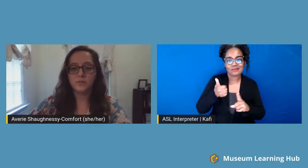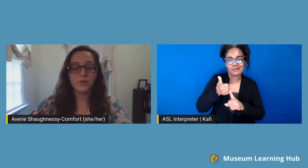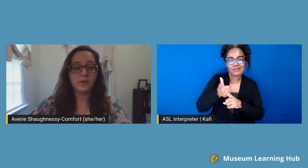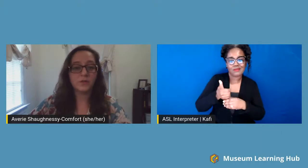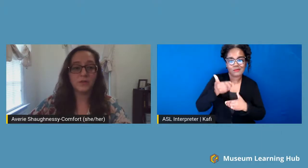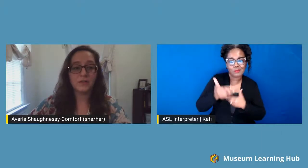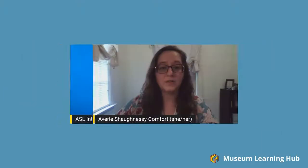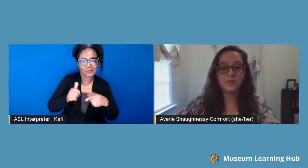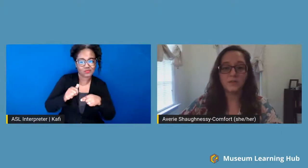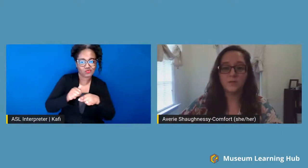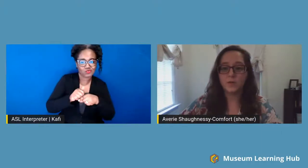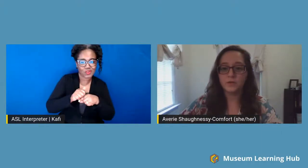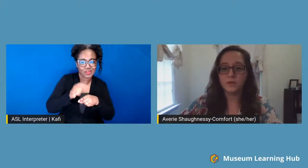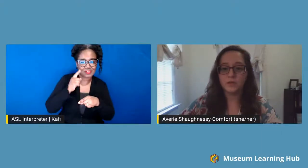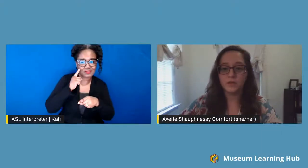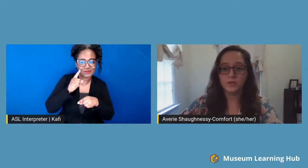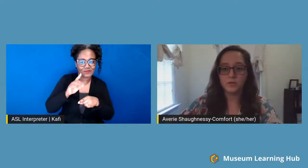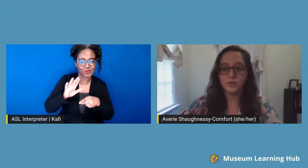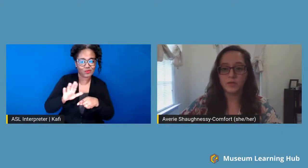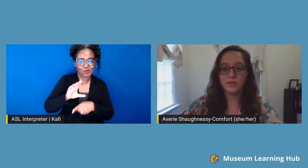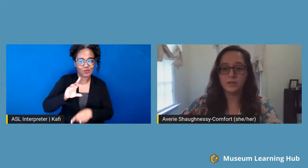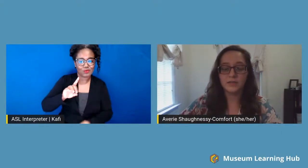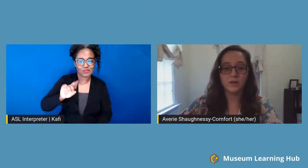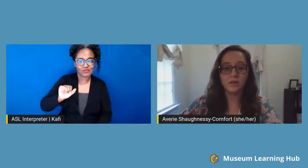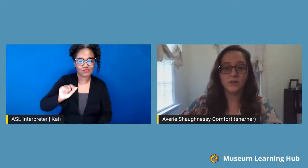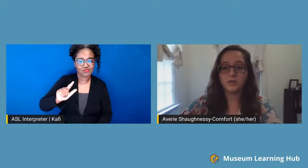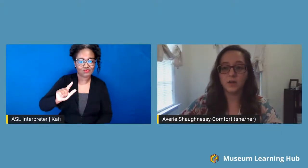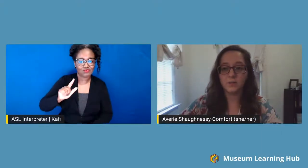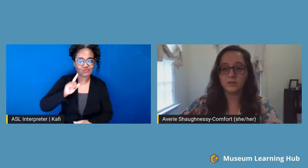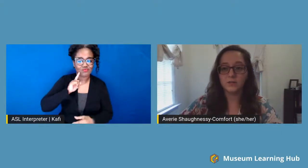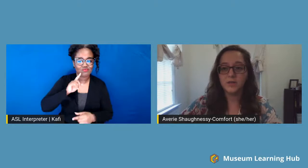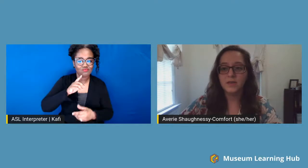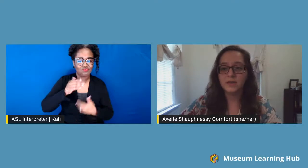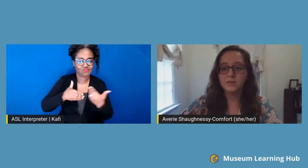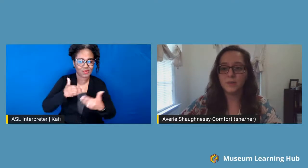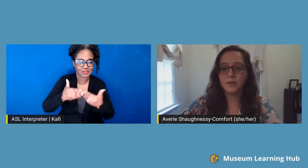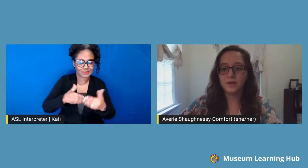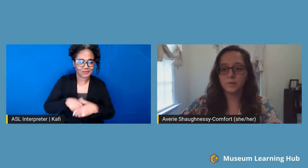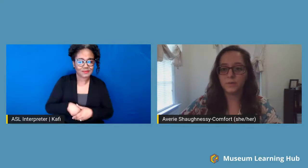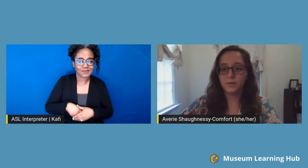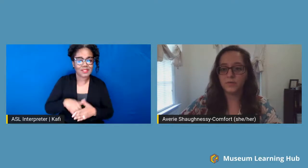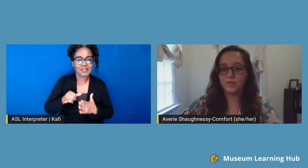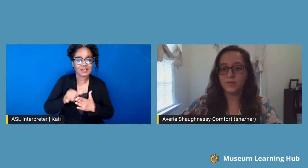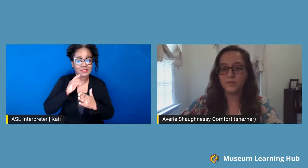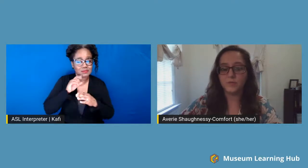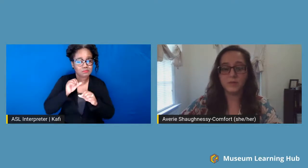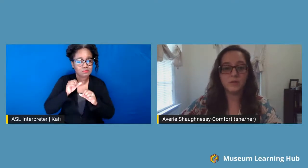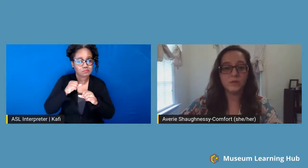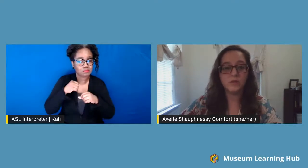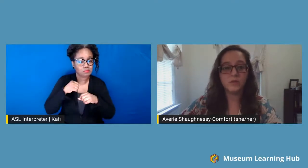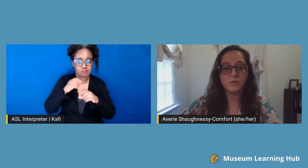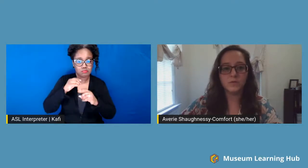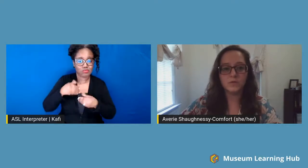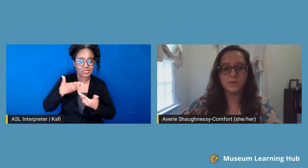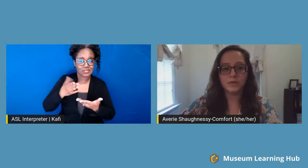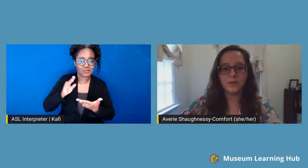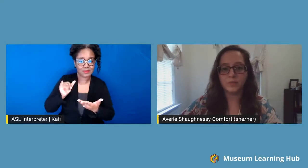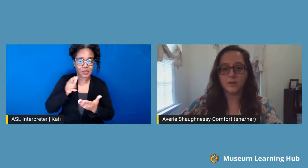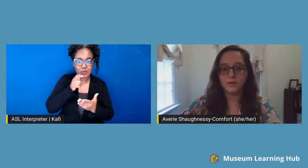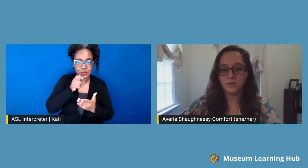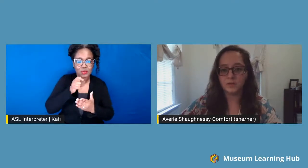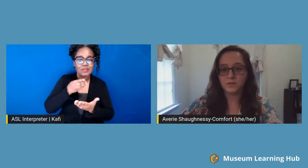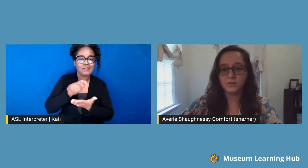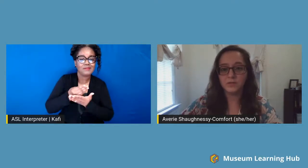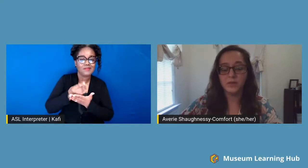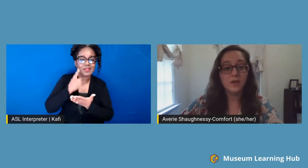series of online trainings, focusing on digital media and technology topics, is made possible by funding from the Institute of Museum and